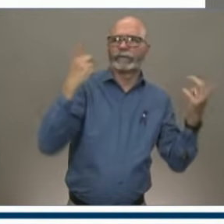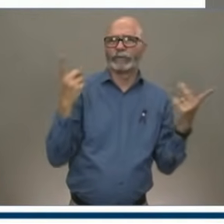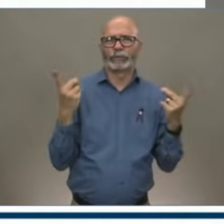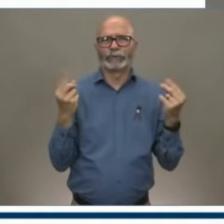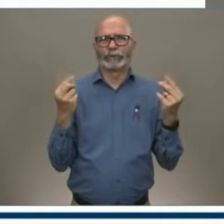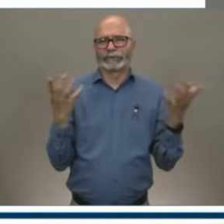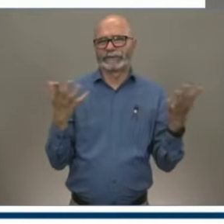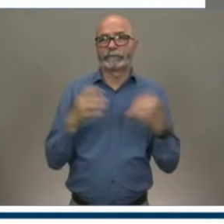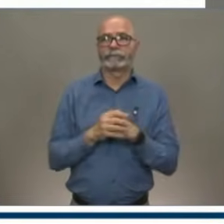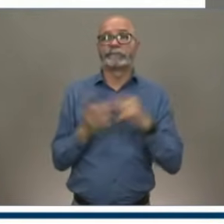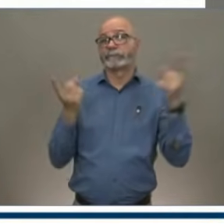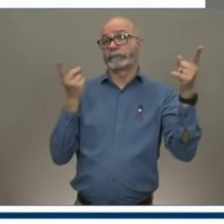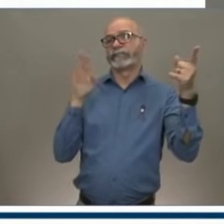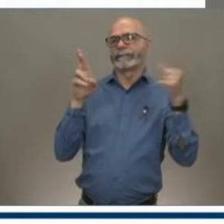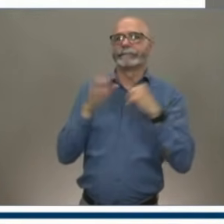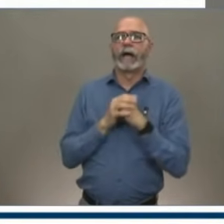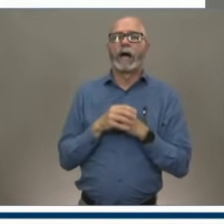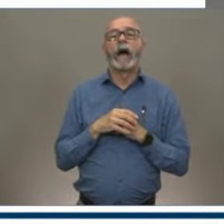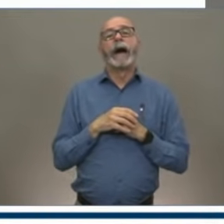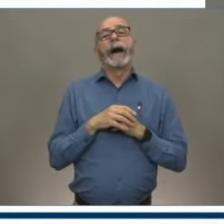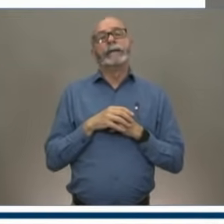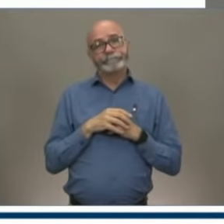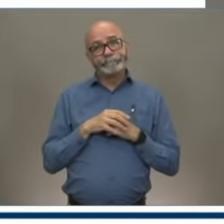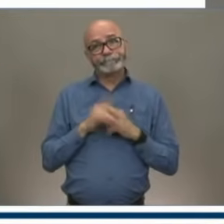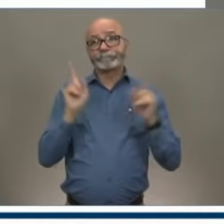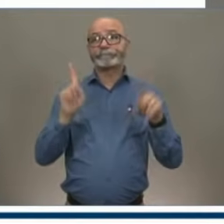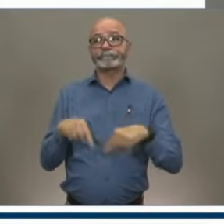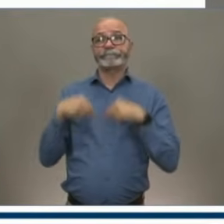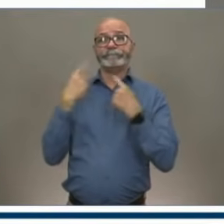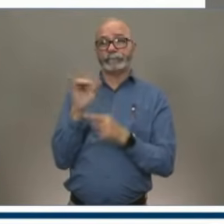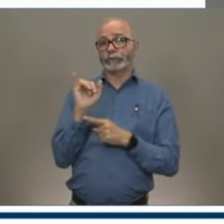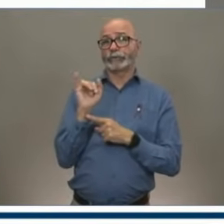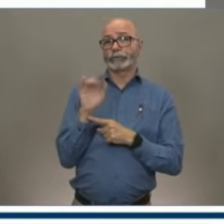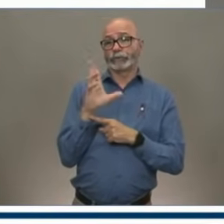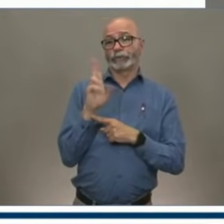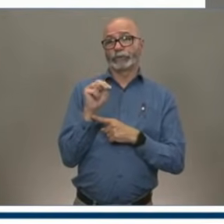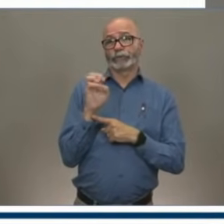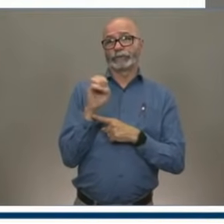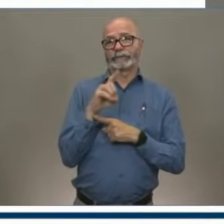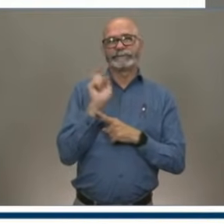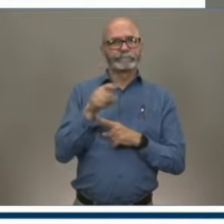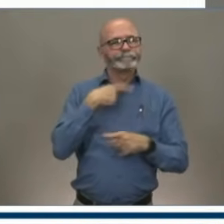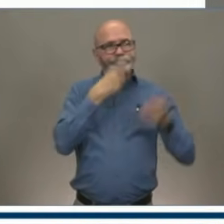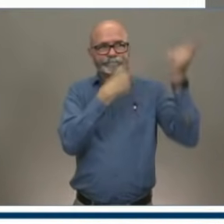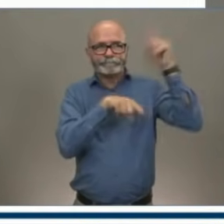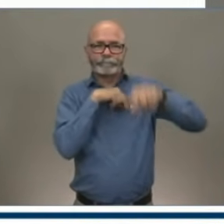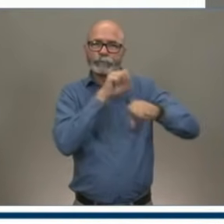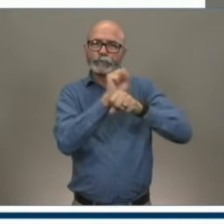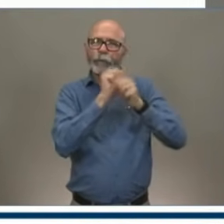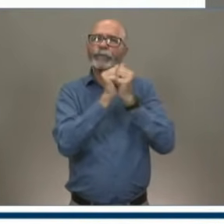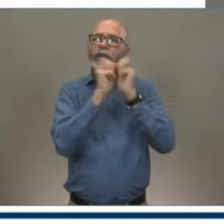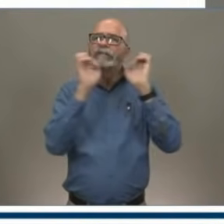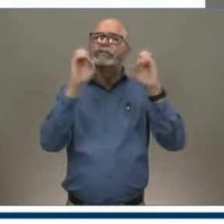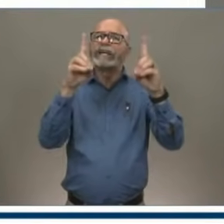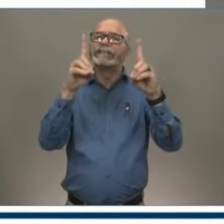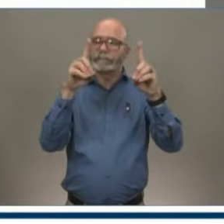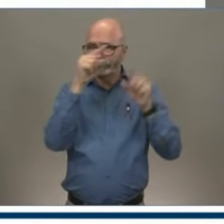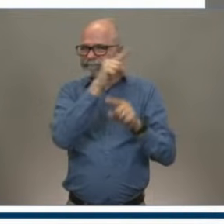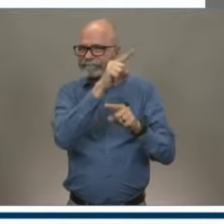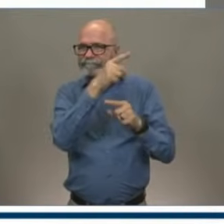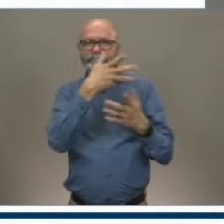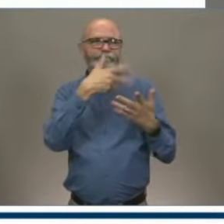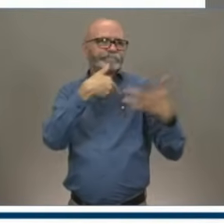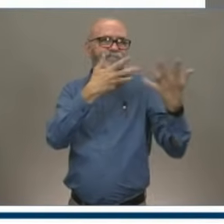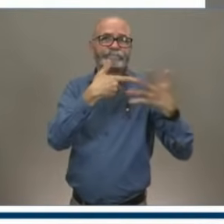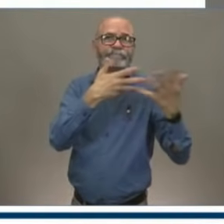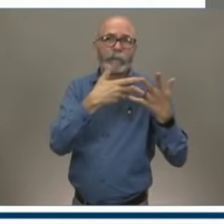June closely with education. It's important to understand that yes, we've had I think about 8 cases now, individual cases